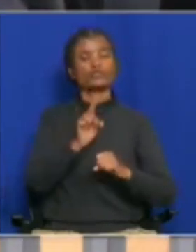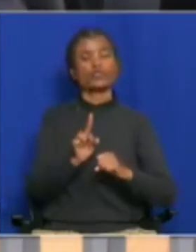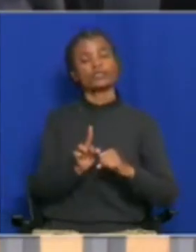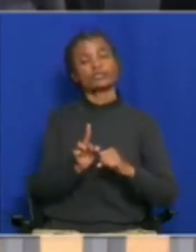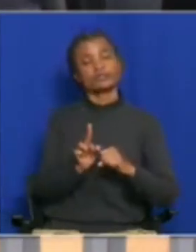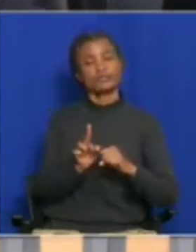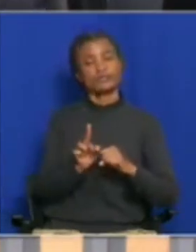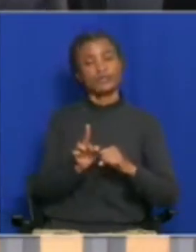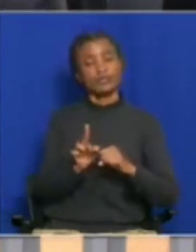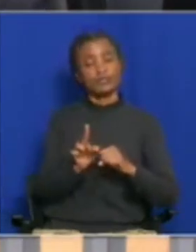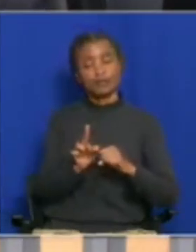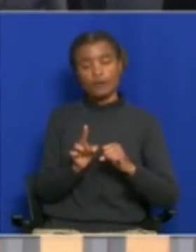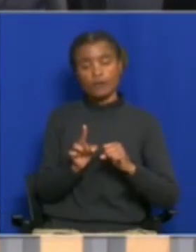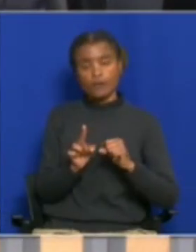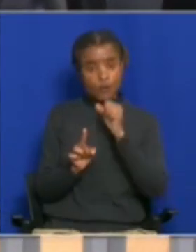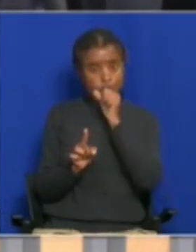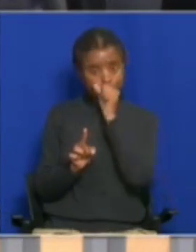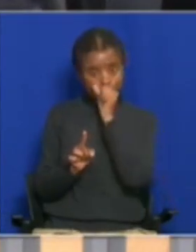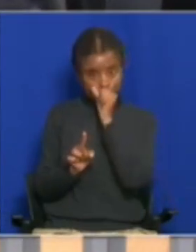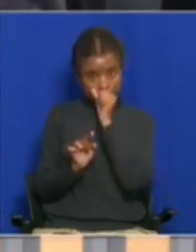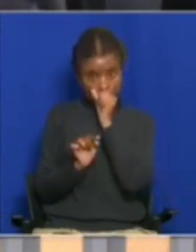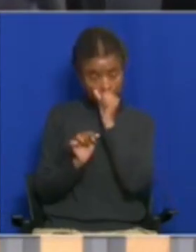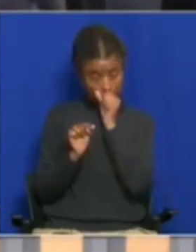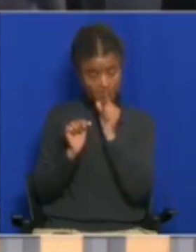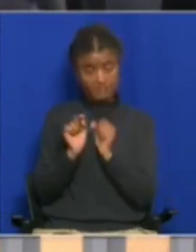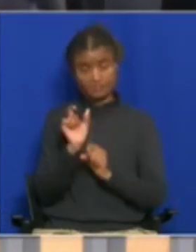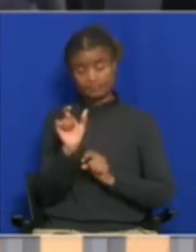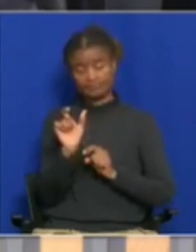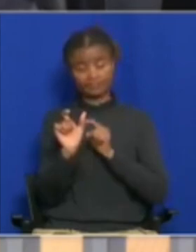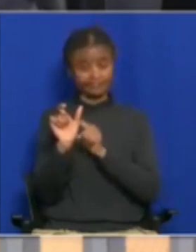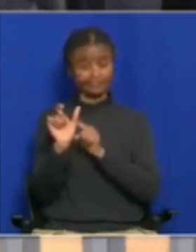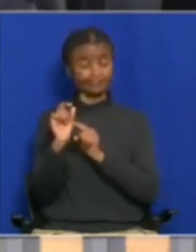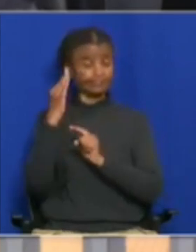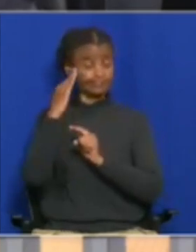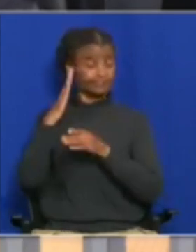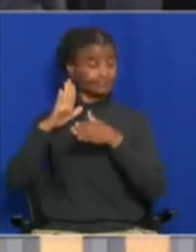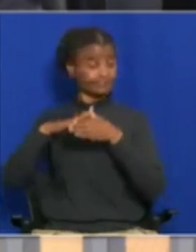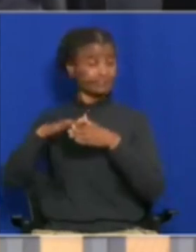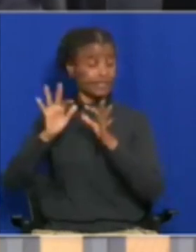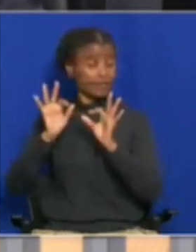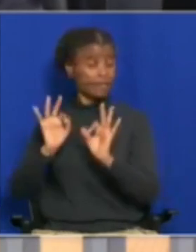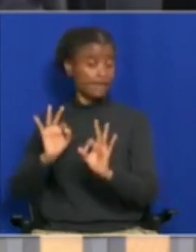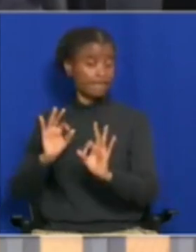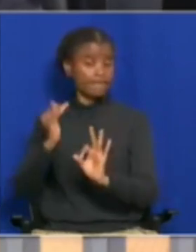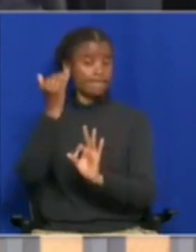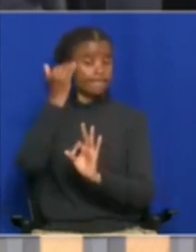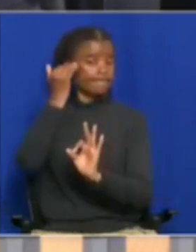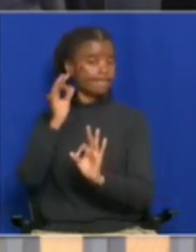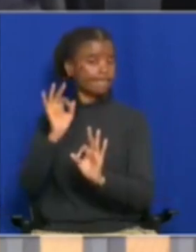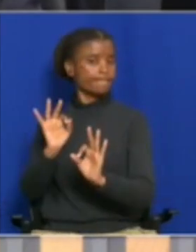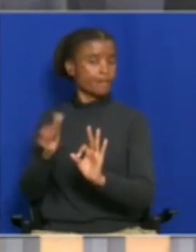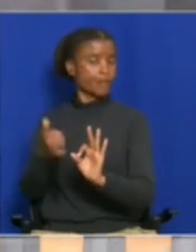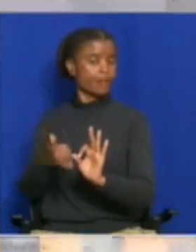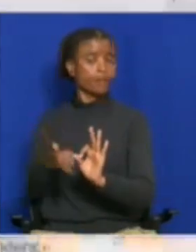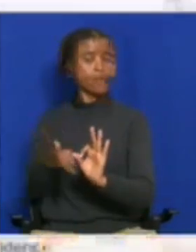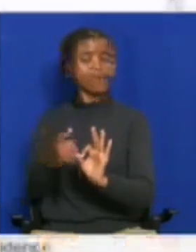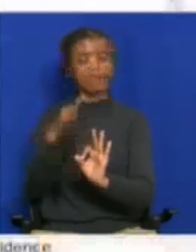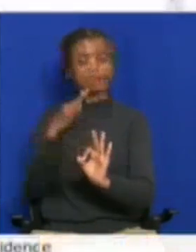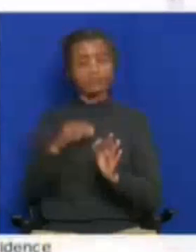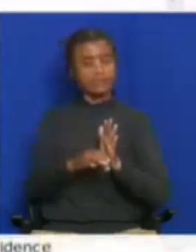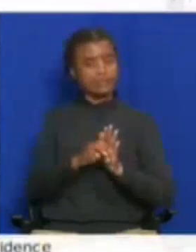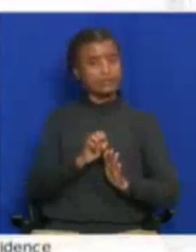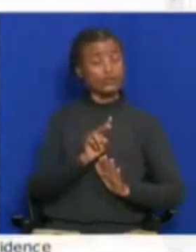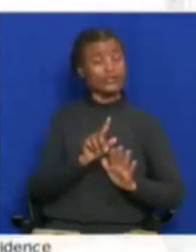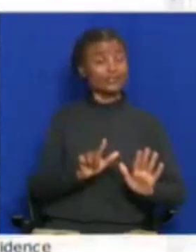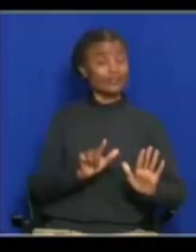word reasonable, which appears in so many words in section 27, did not come into the